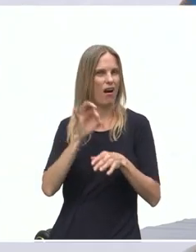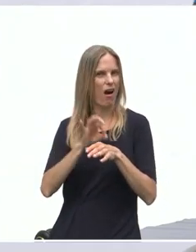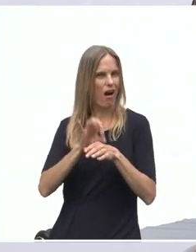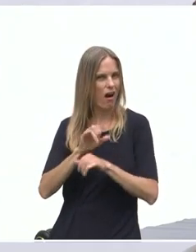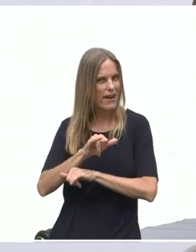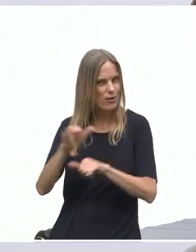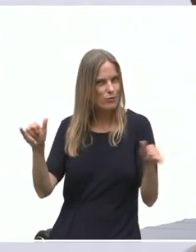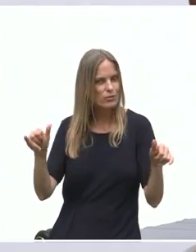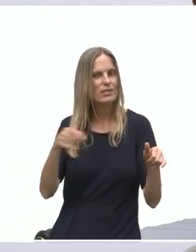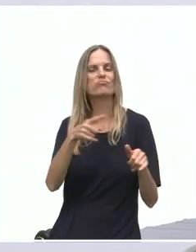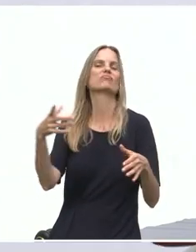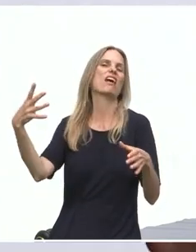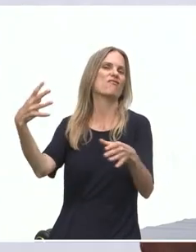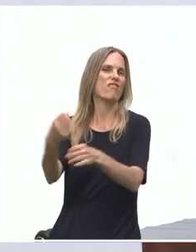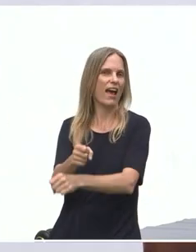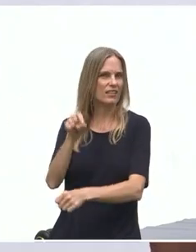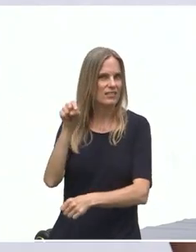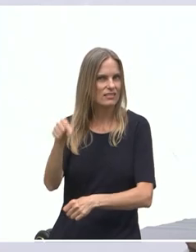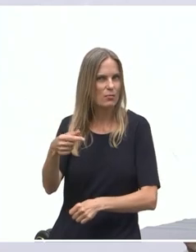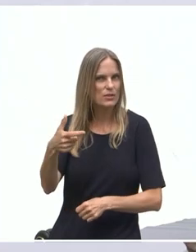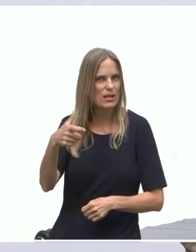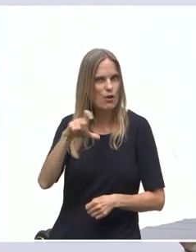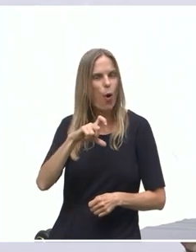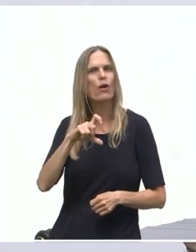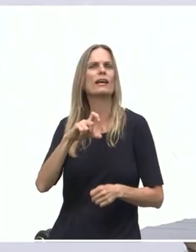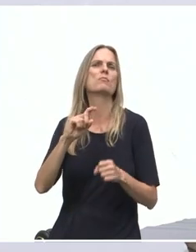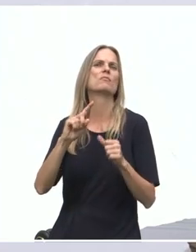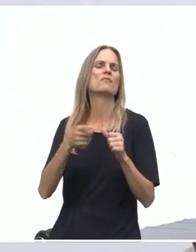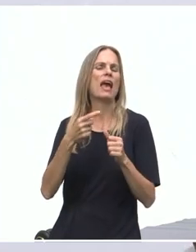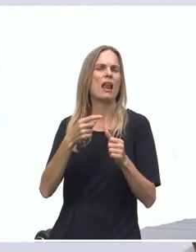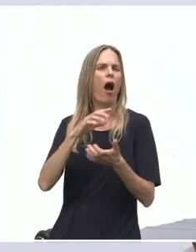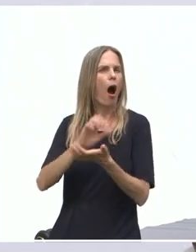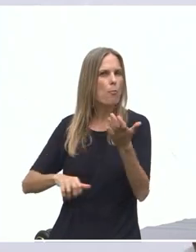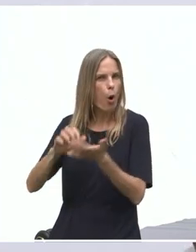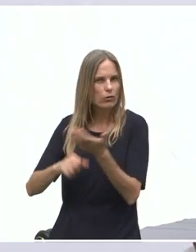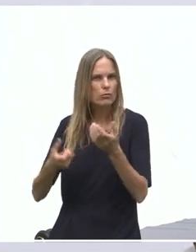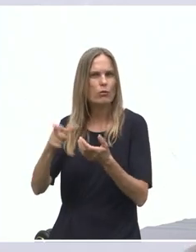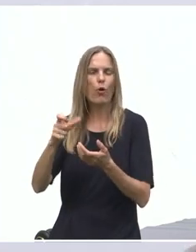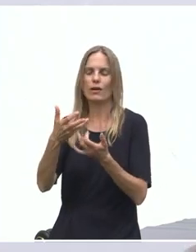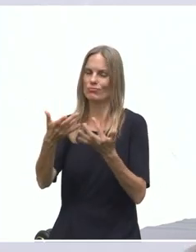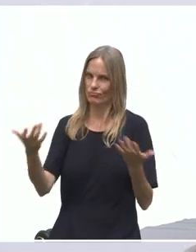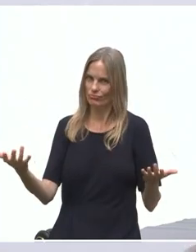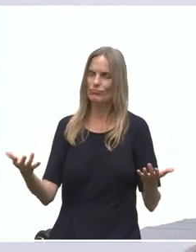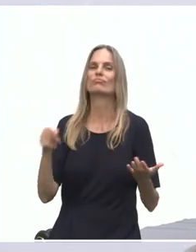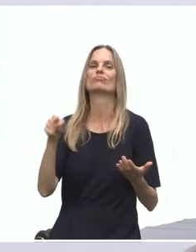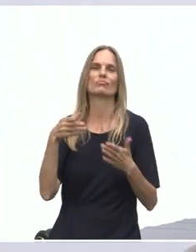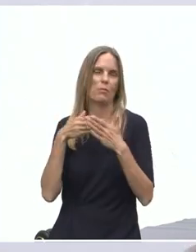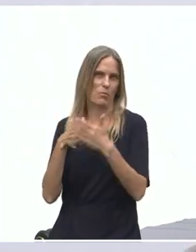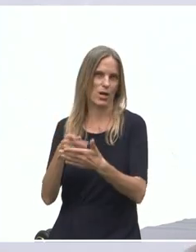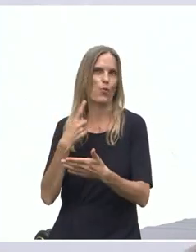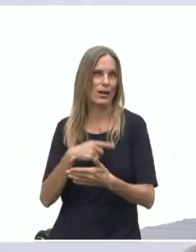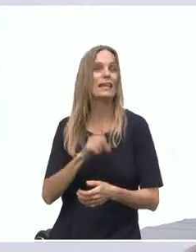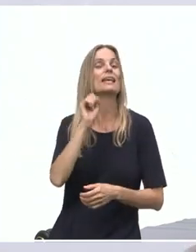got raped more. And this is just, this is the only variable that changed there. Okay, there was the economic depression,